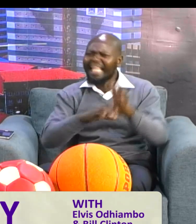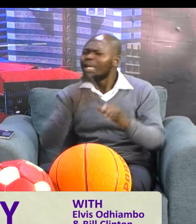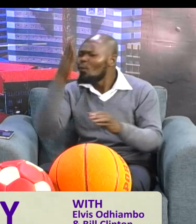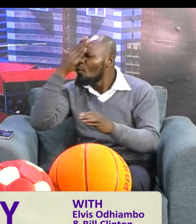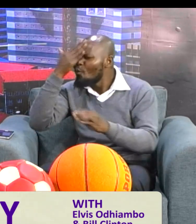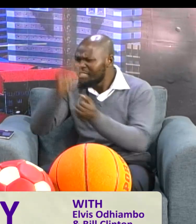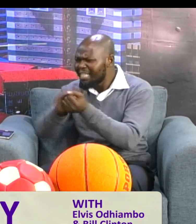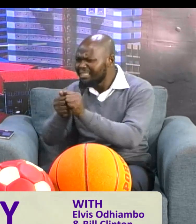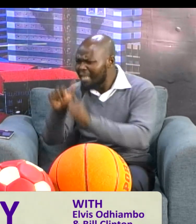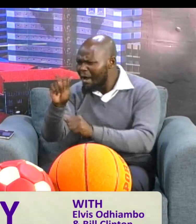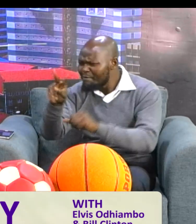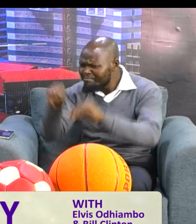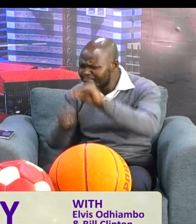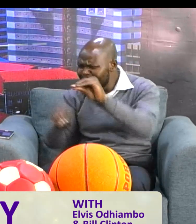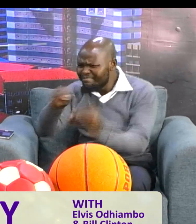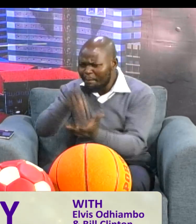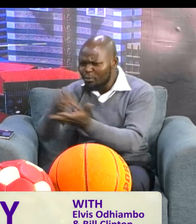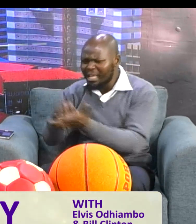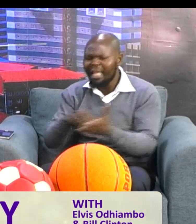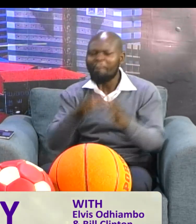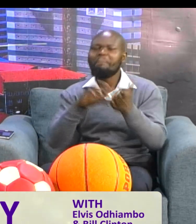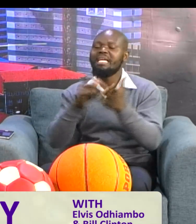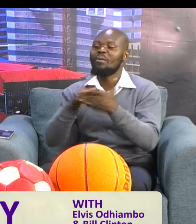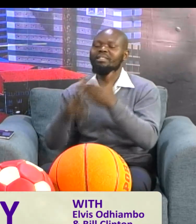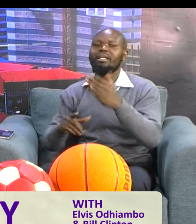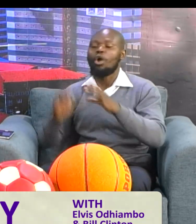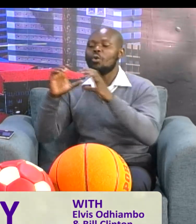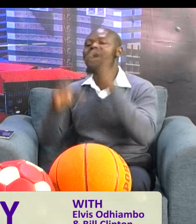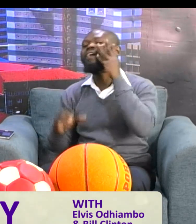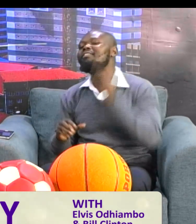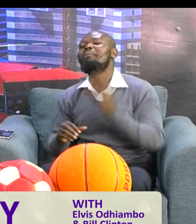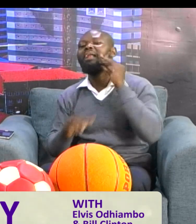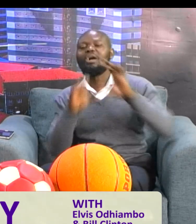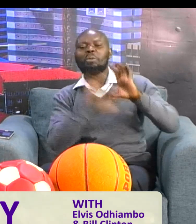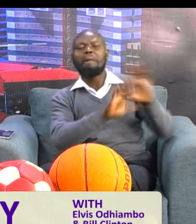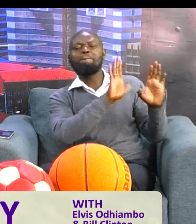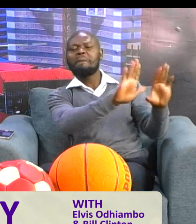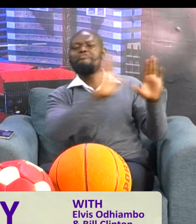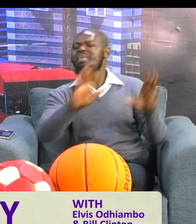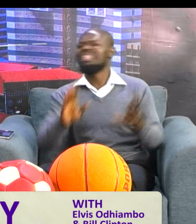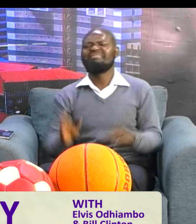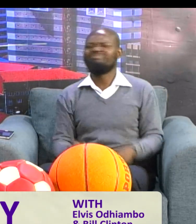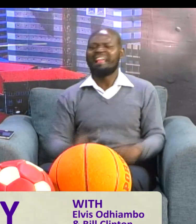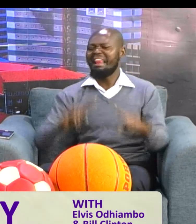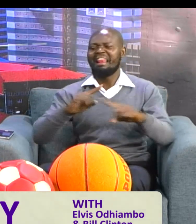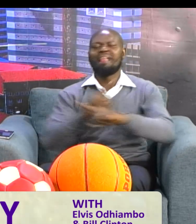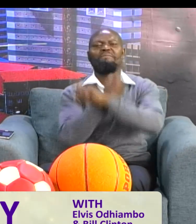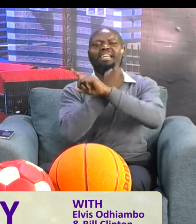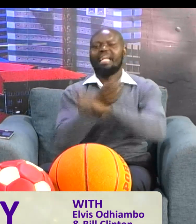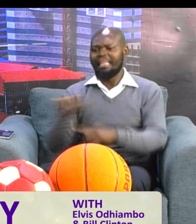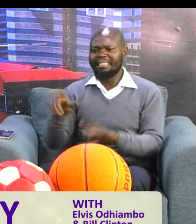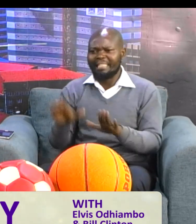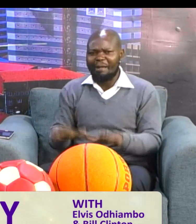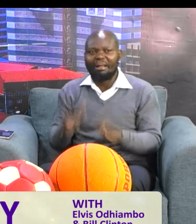is confident. And now back to Chelsea, Right. and we expected that with the experience that they